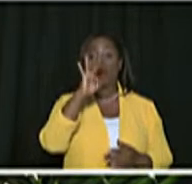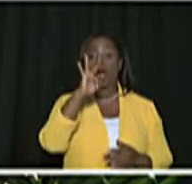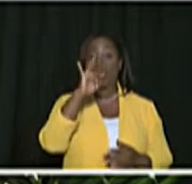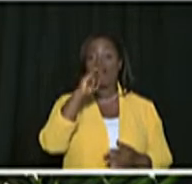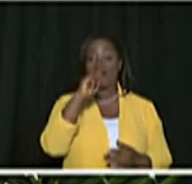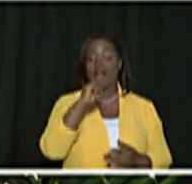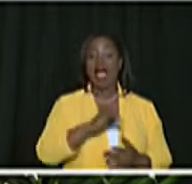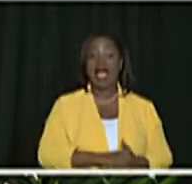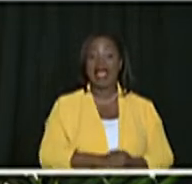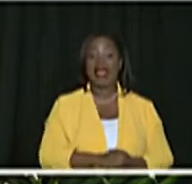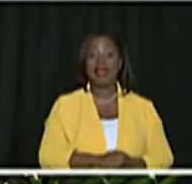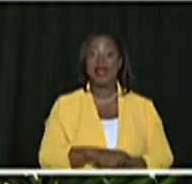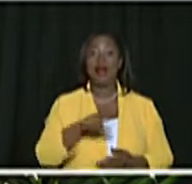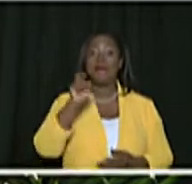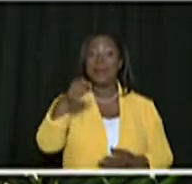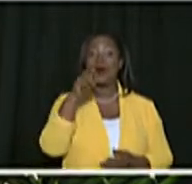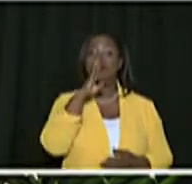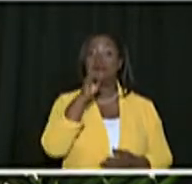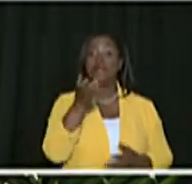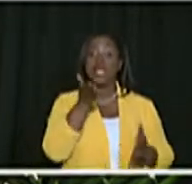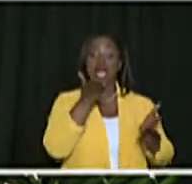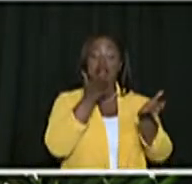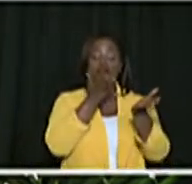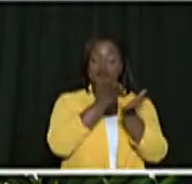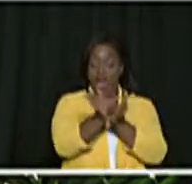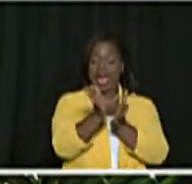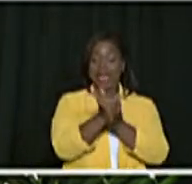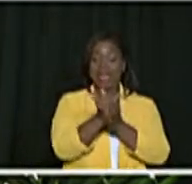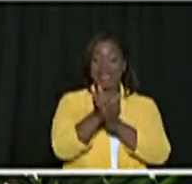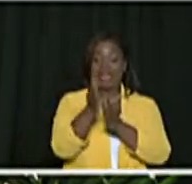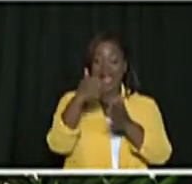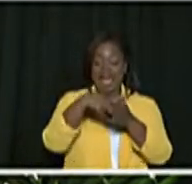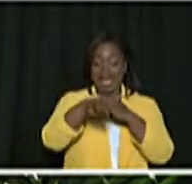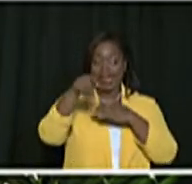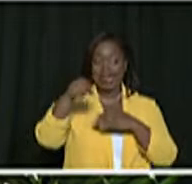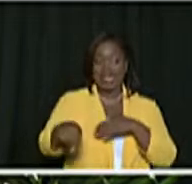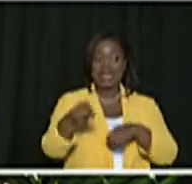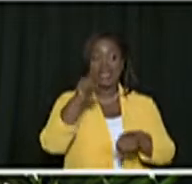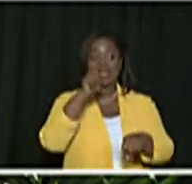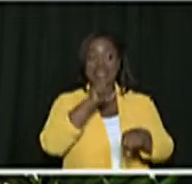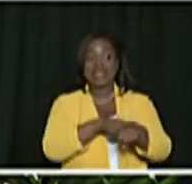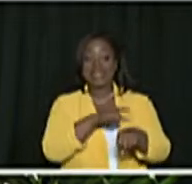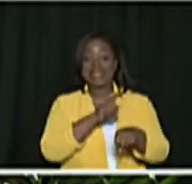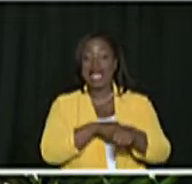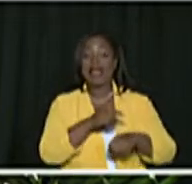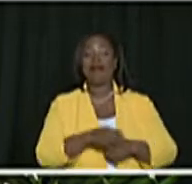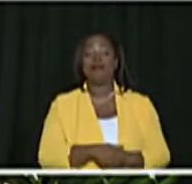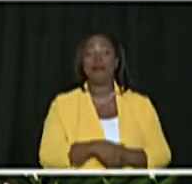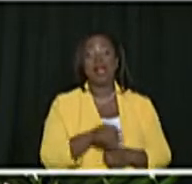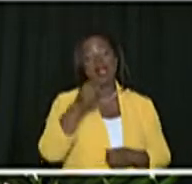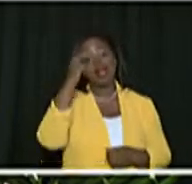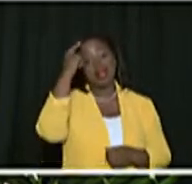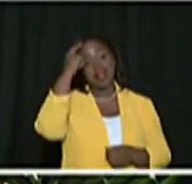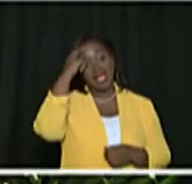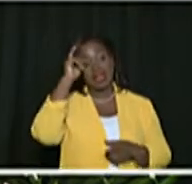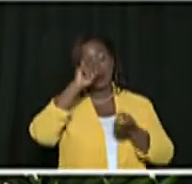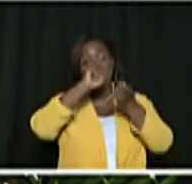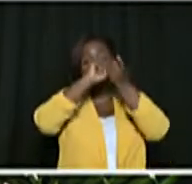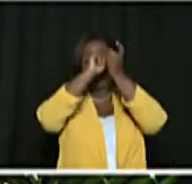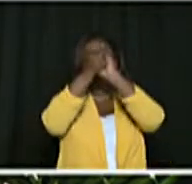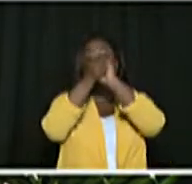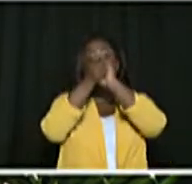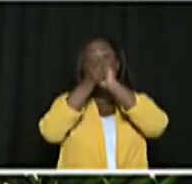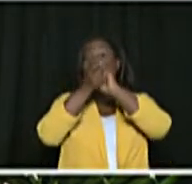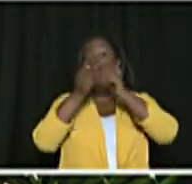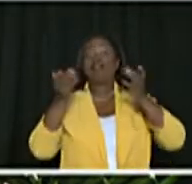a basic human right in this new age of technology. We're speaking about the fourth industrial revolution, and it must become a right in the